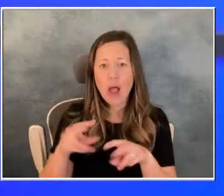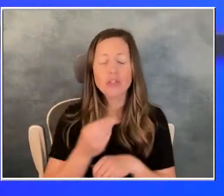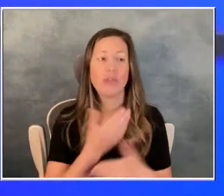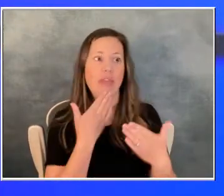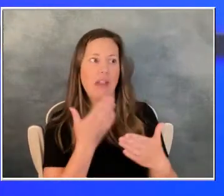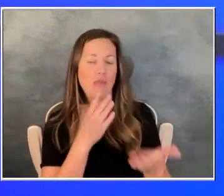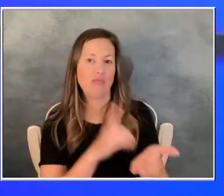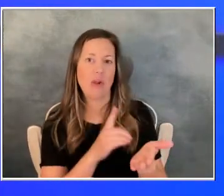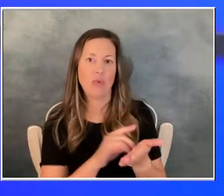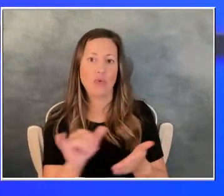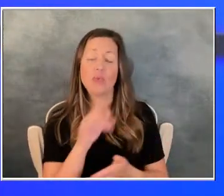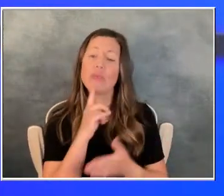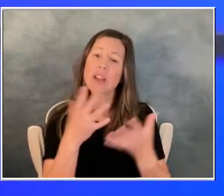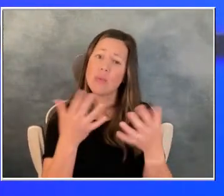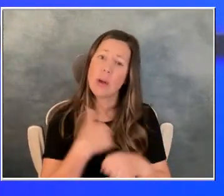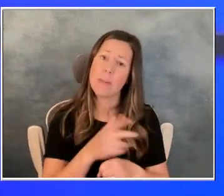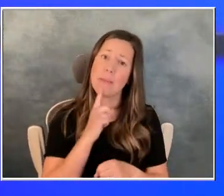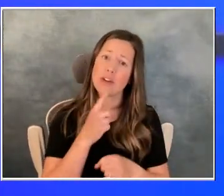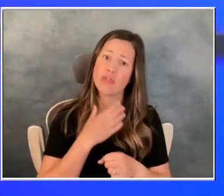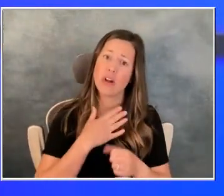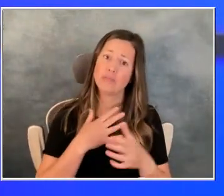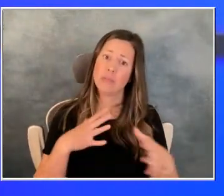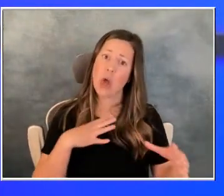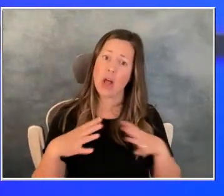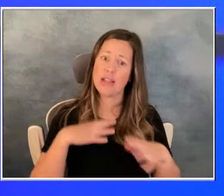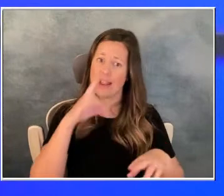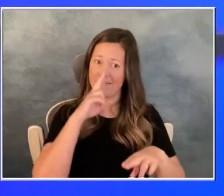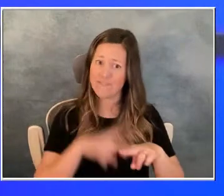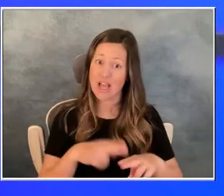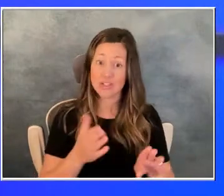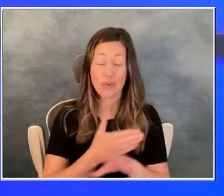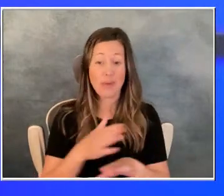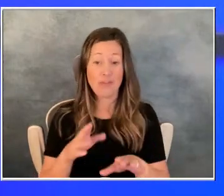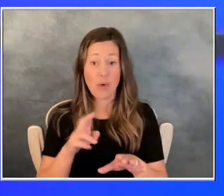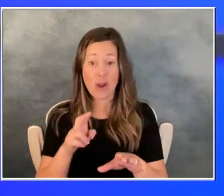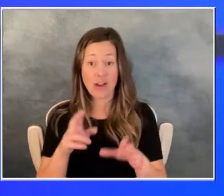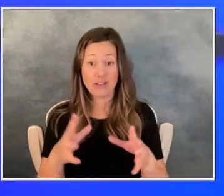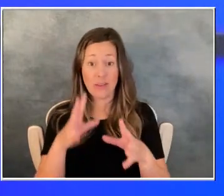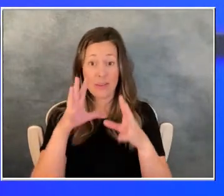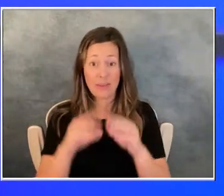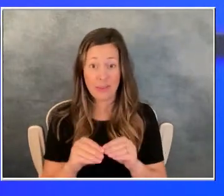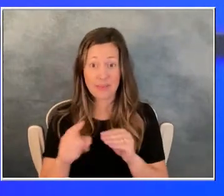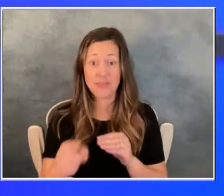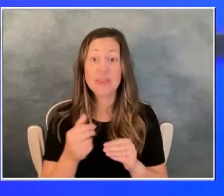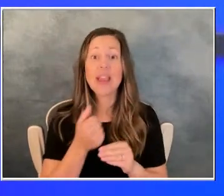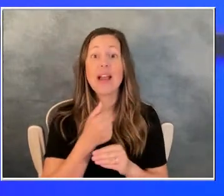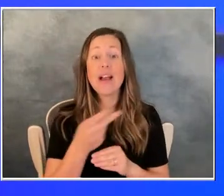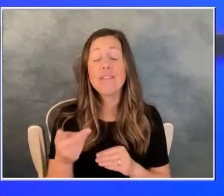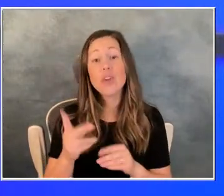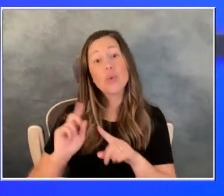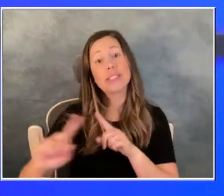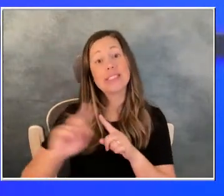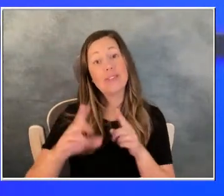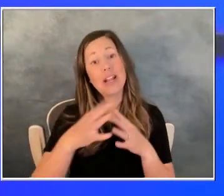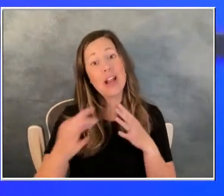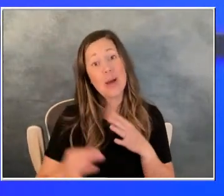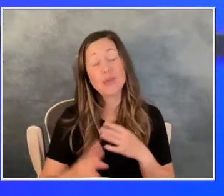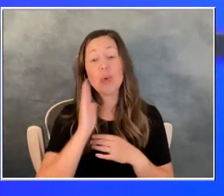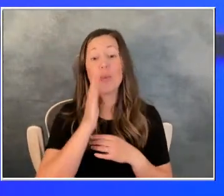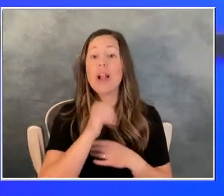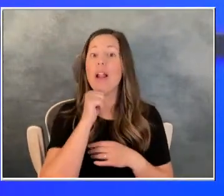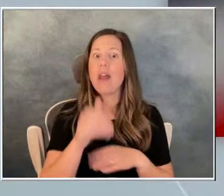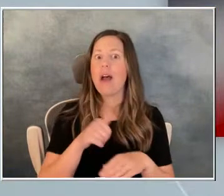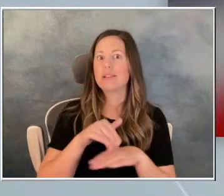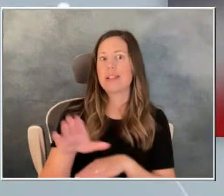the holiday to be special and fun for little kids. So before we go, here's a quick look at a few firework alternatives that will not send you to the